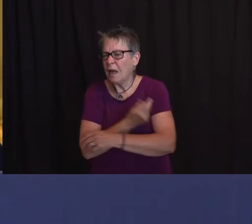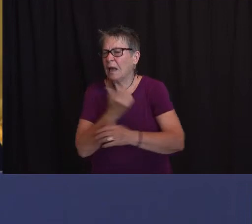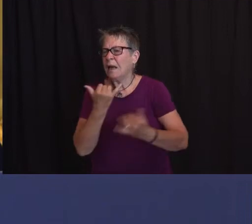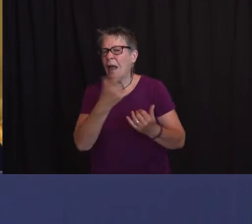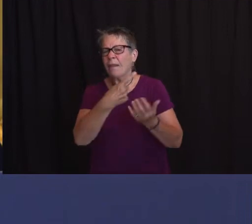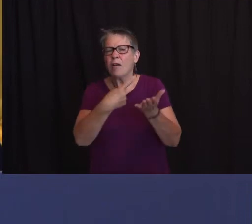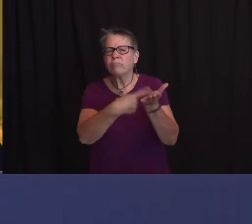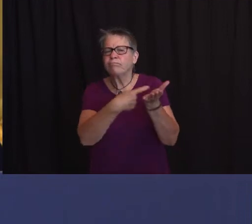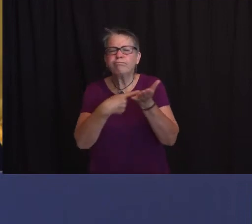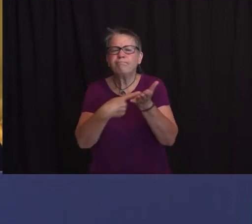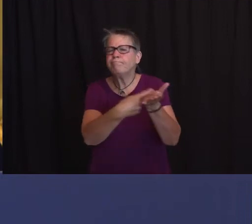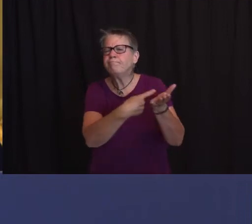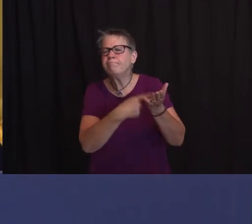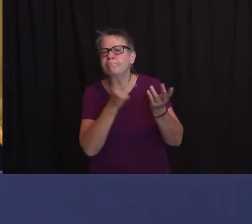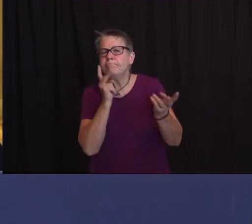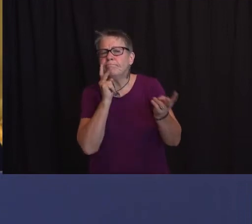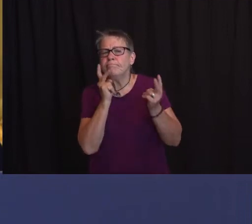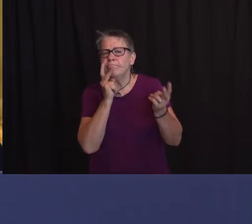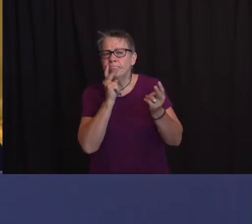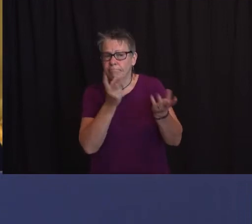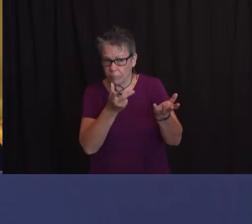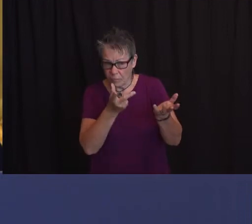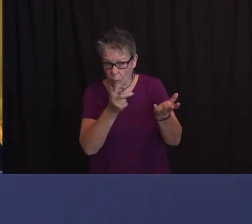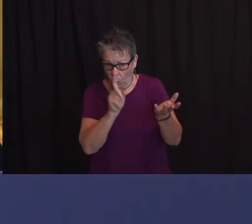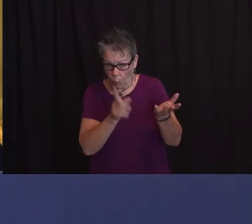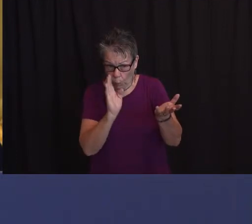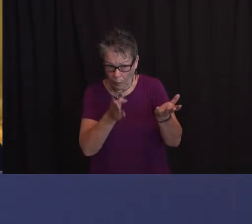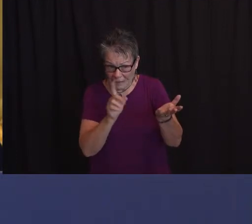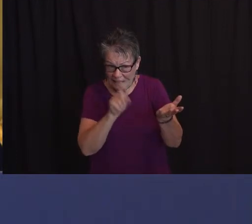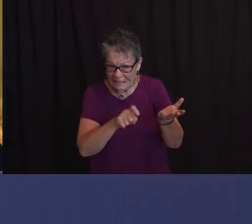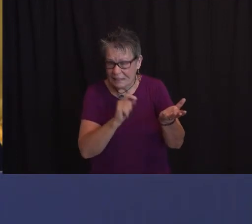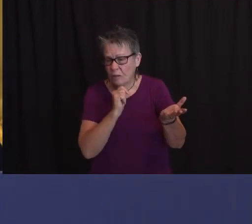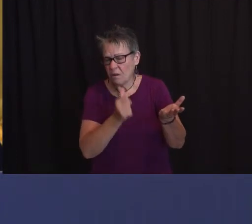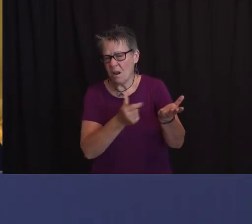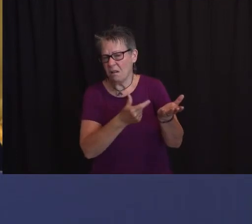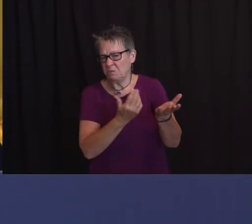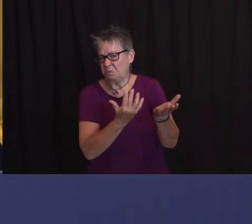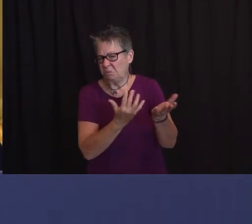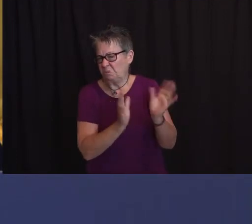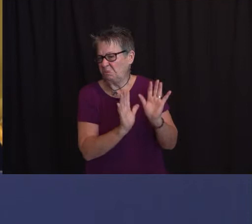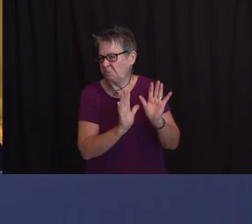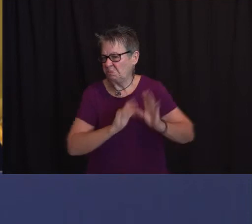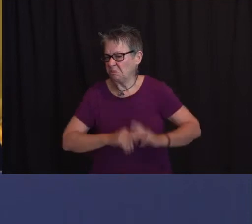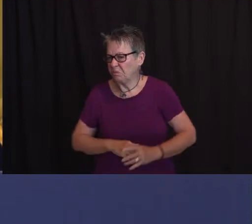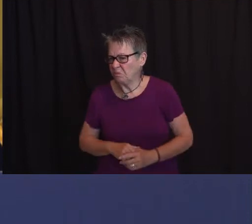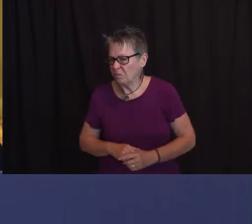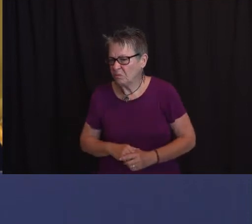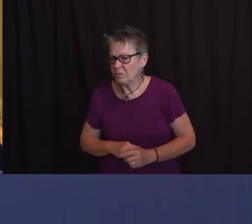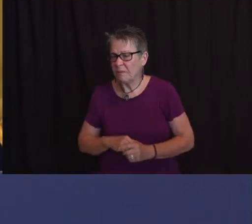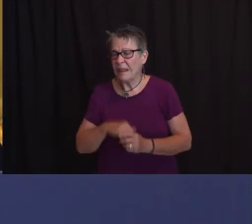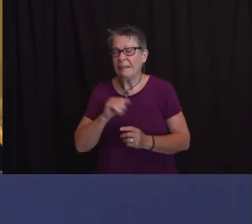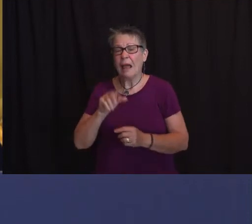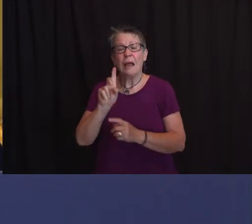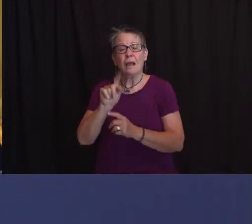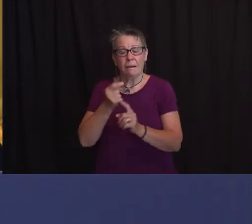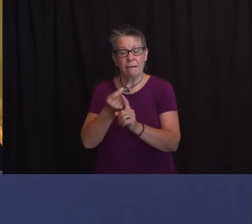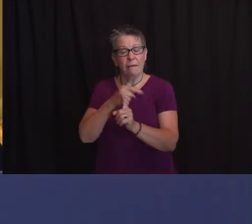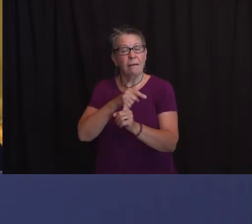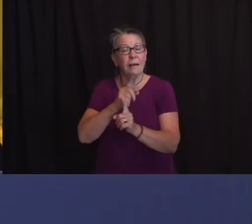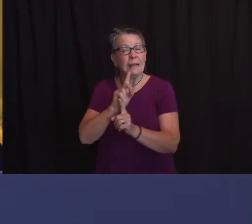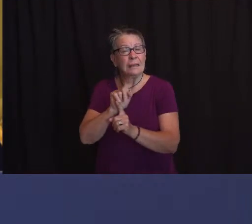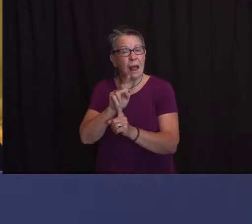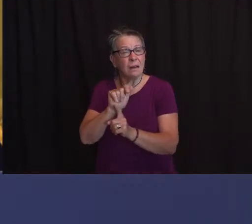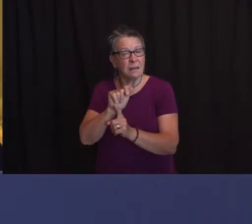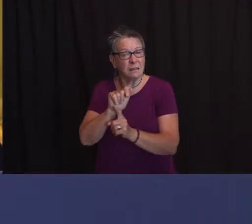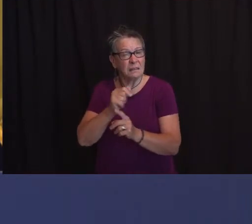dominant variant in the state. We know it is in the country, but any observations that Judy or Tina have on either our ability to deliver the booster shot,